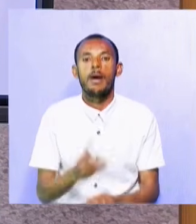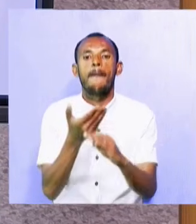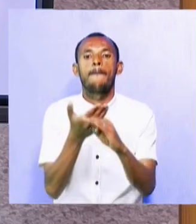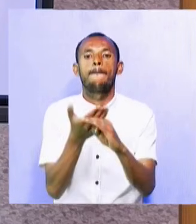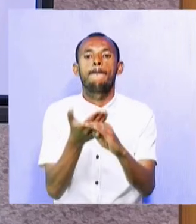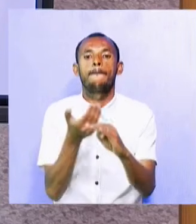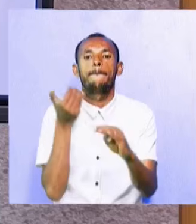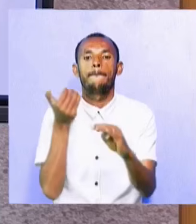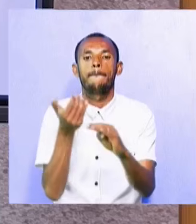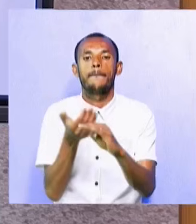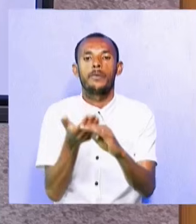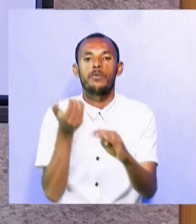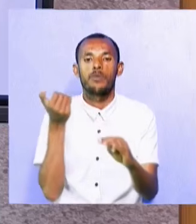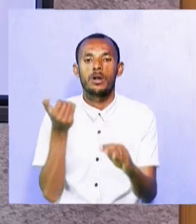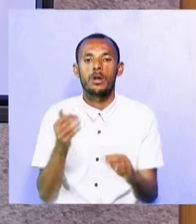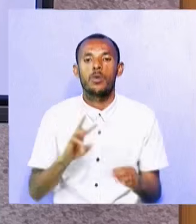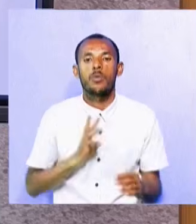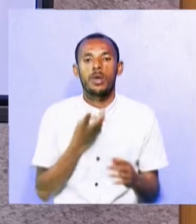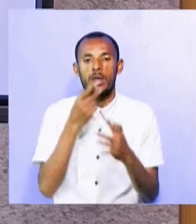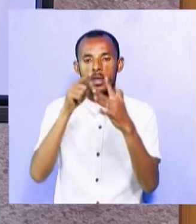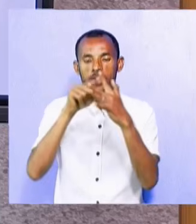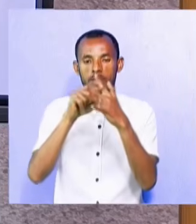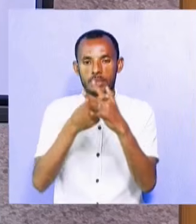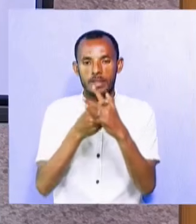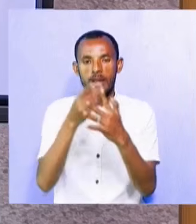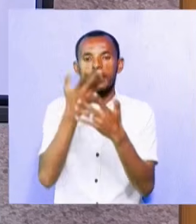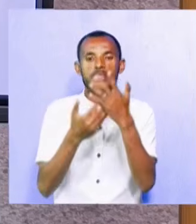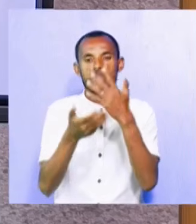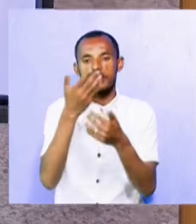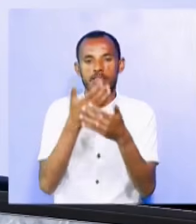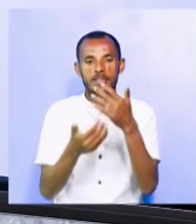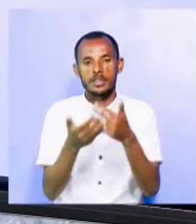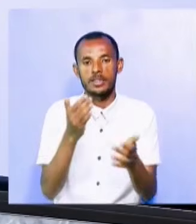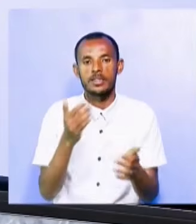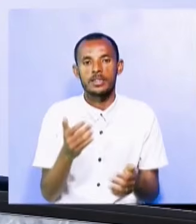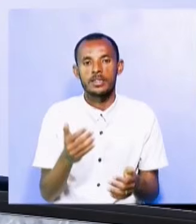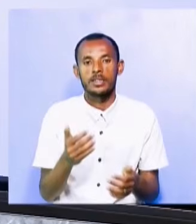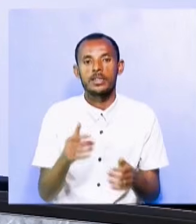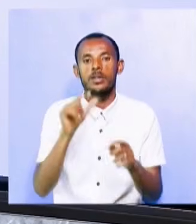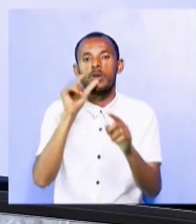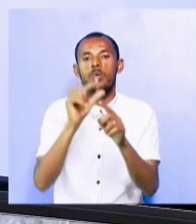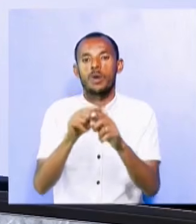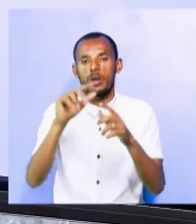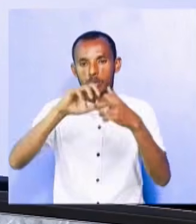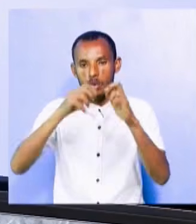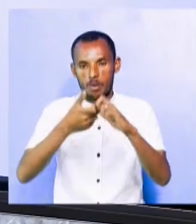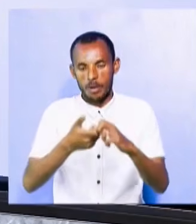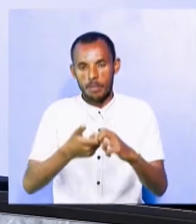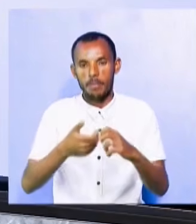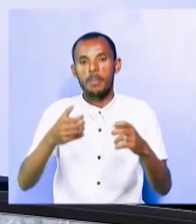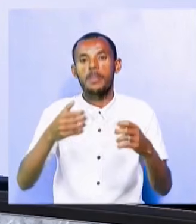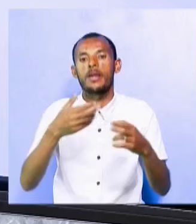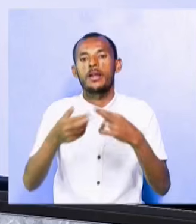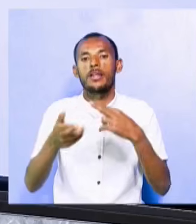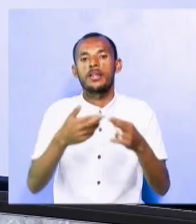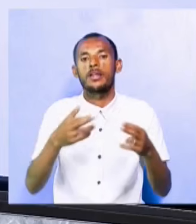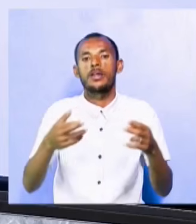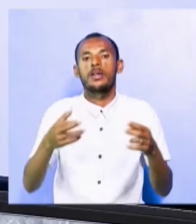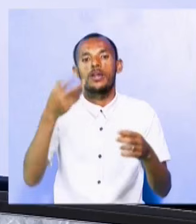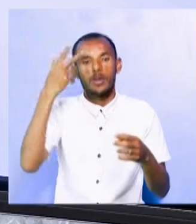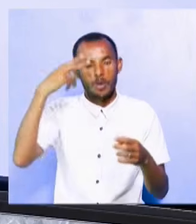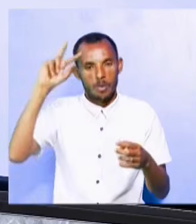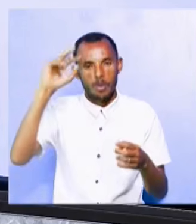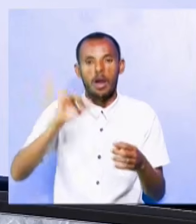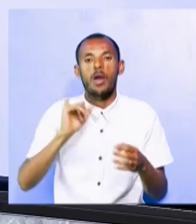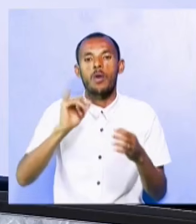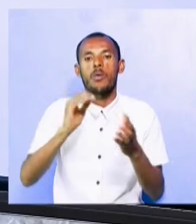Before we start discussing word problems related with cube, I want to